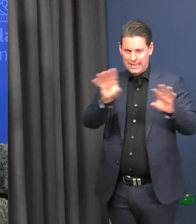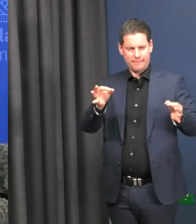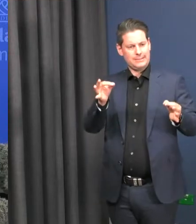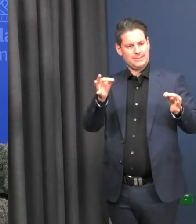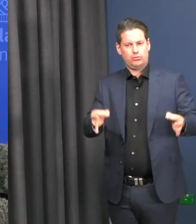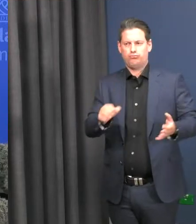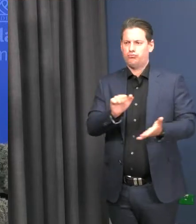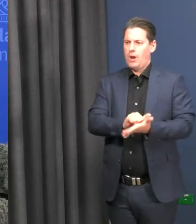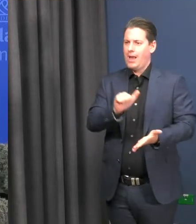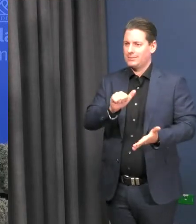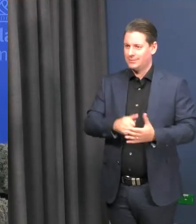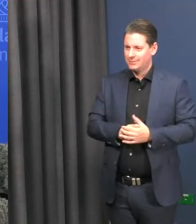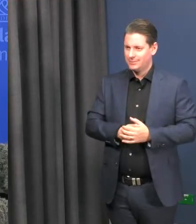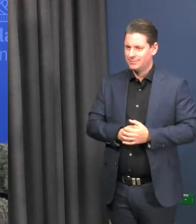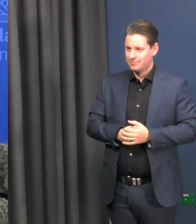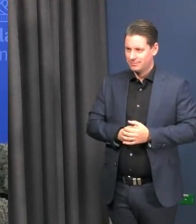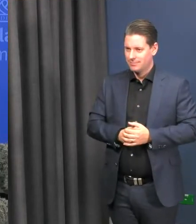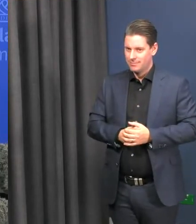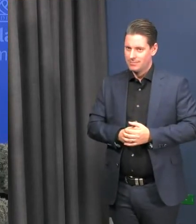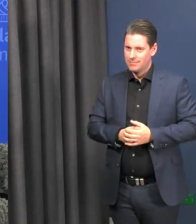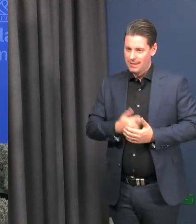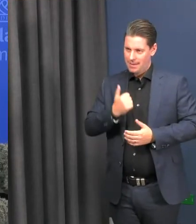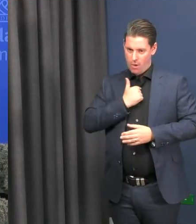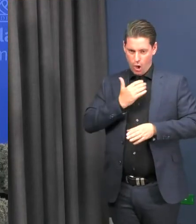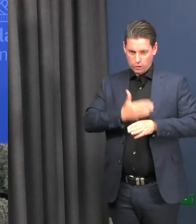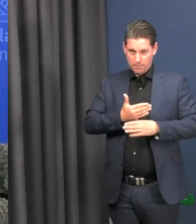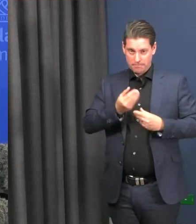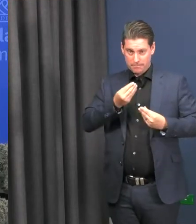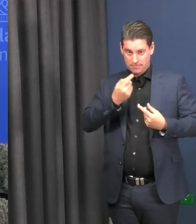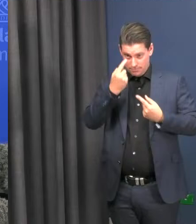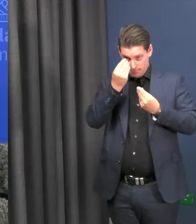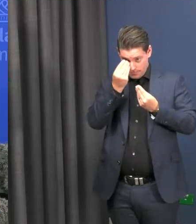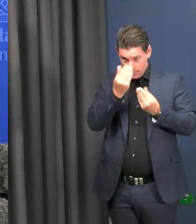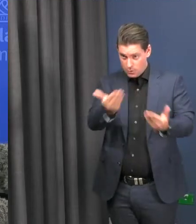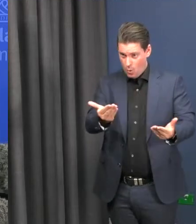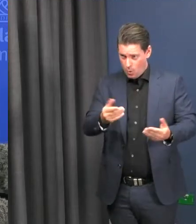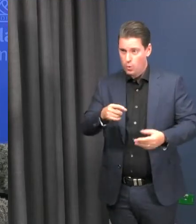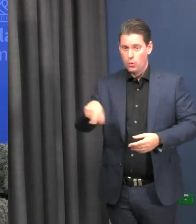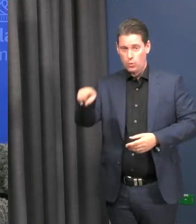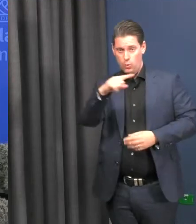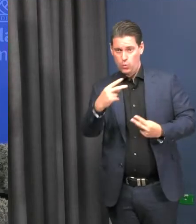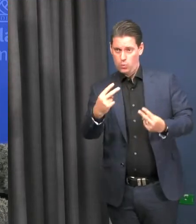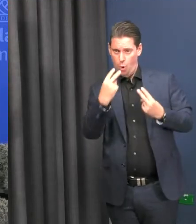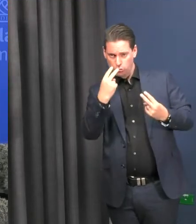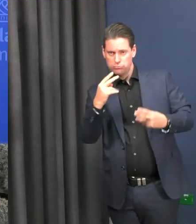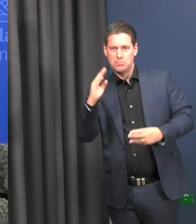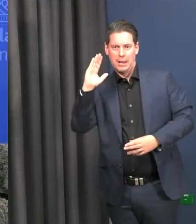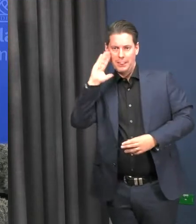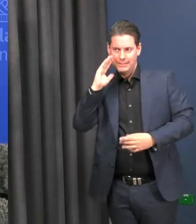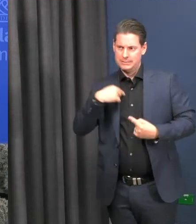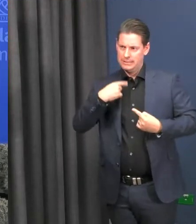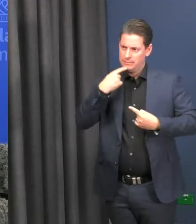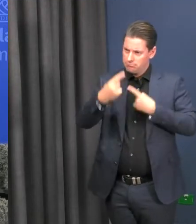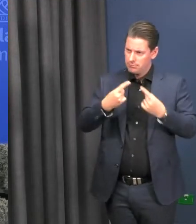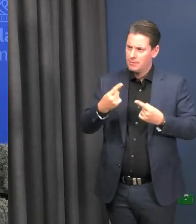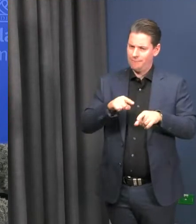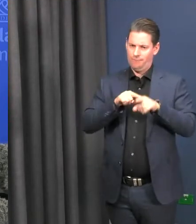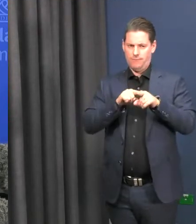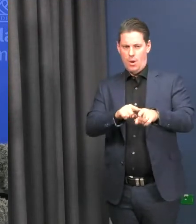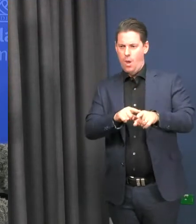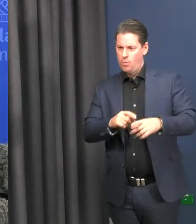And that's our job, and I urge people to listen to it, and I assure you you'll get through it. How